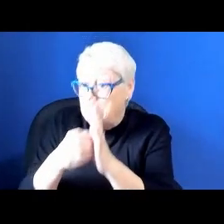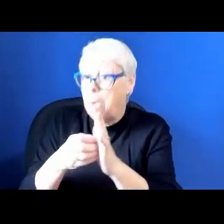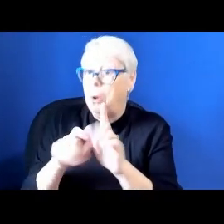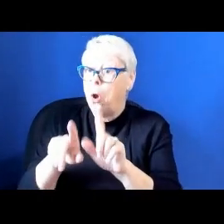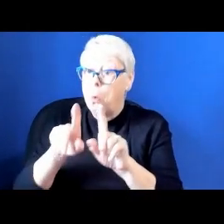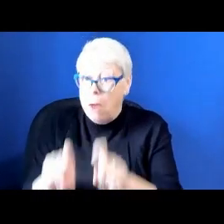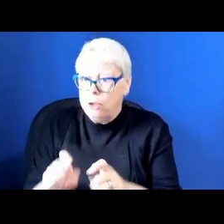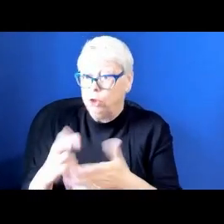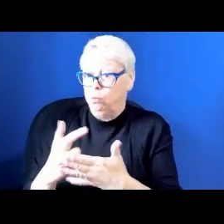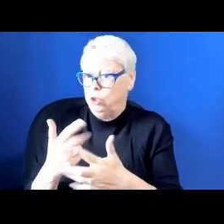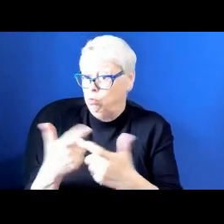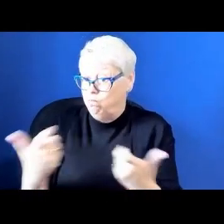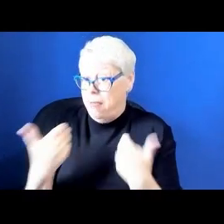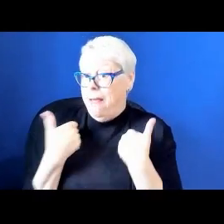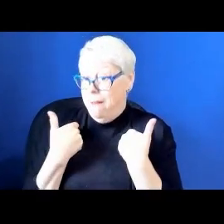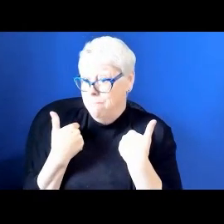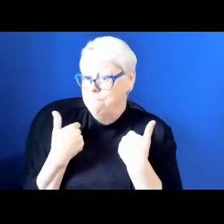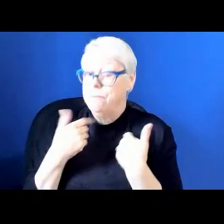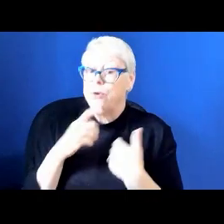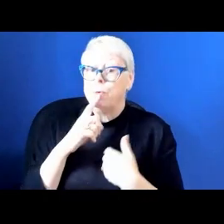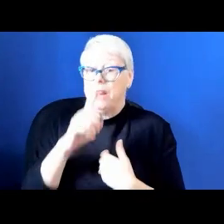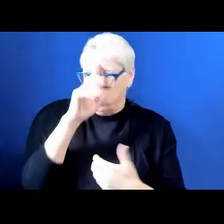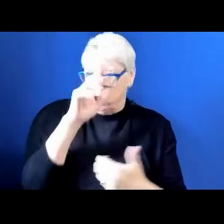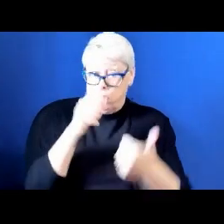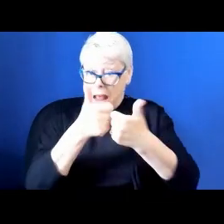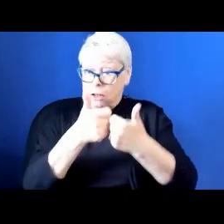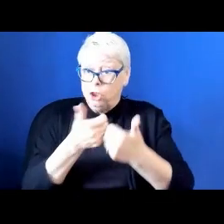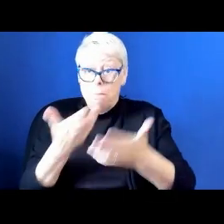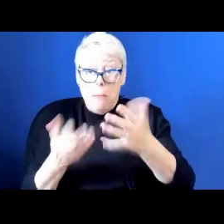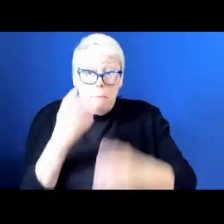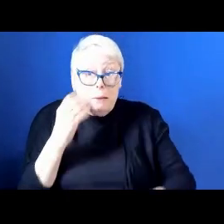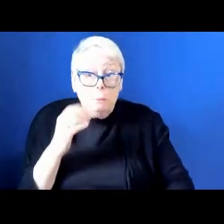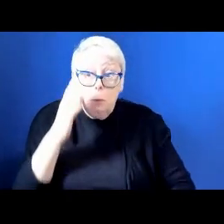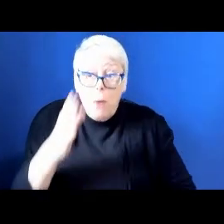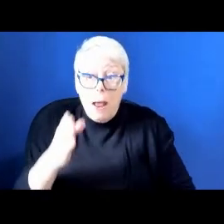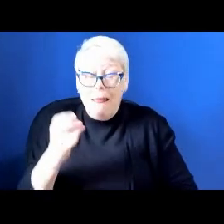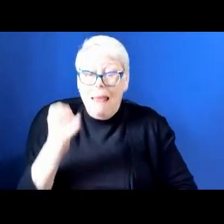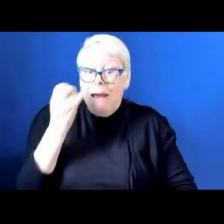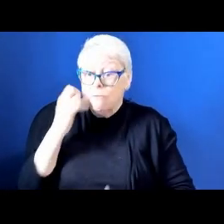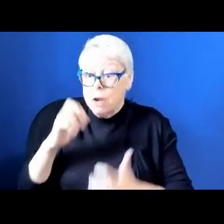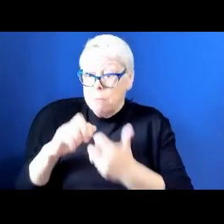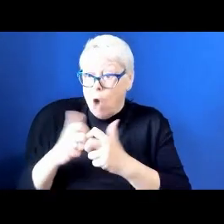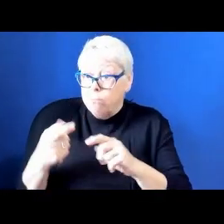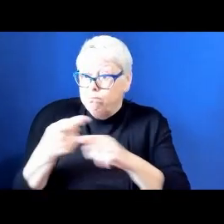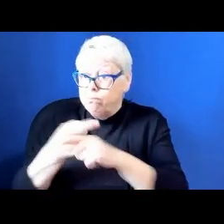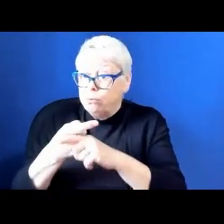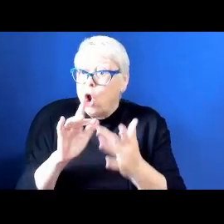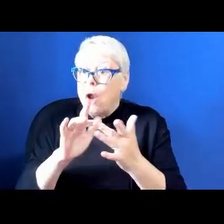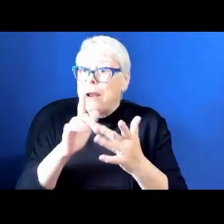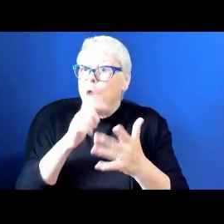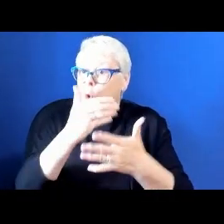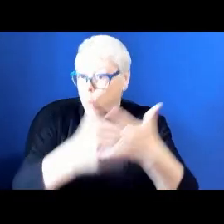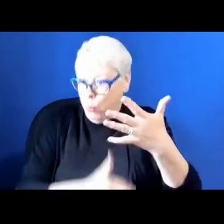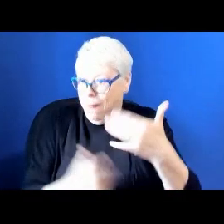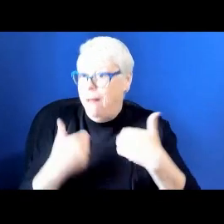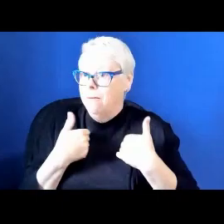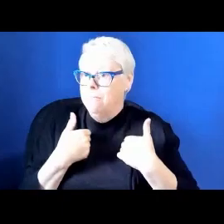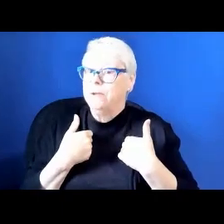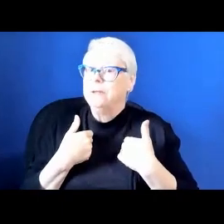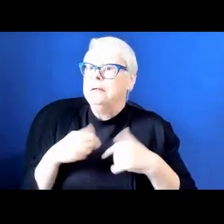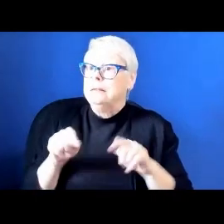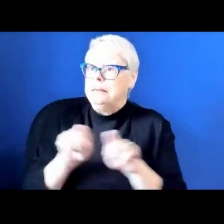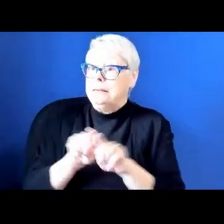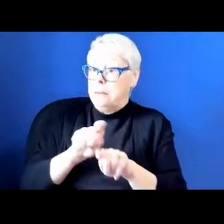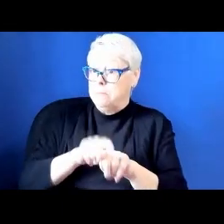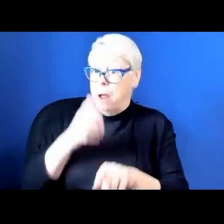resources, challenges you may encounter, and who to contact for help. You can also find out what